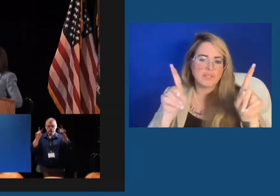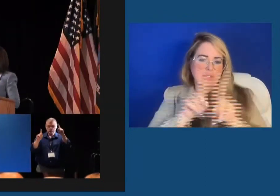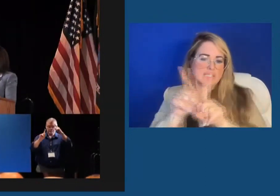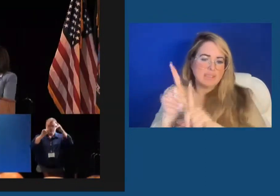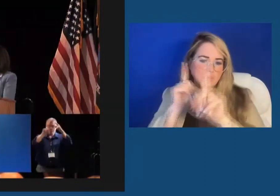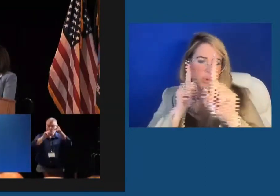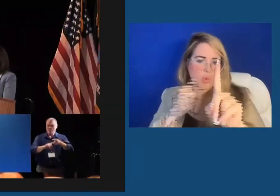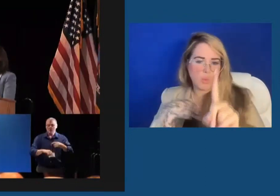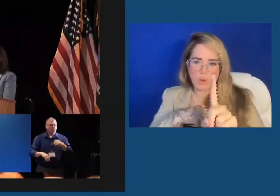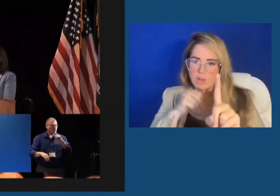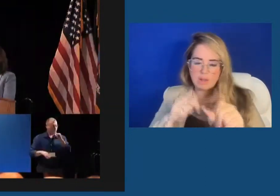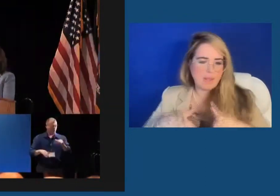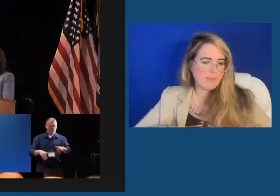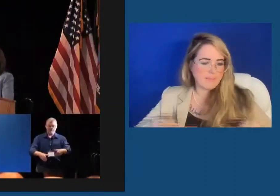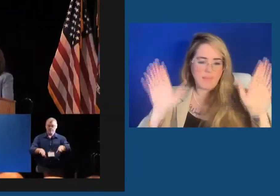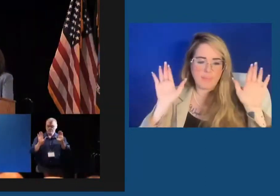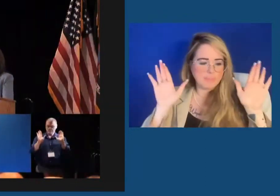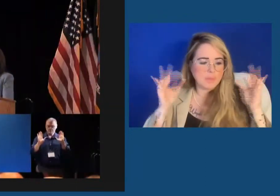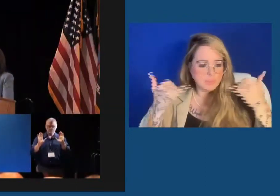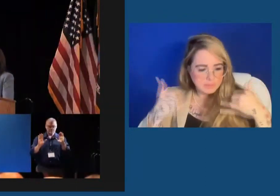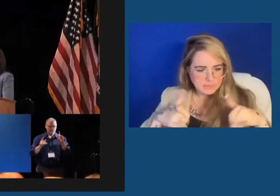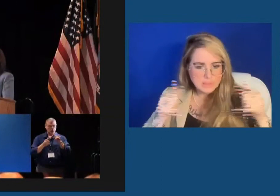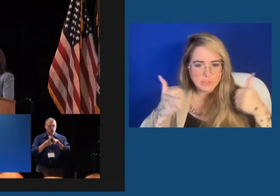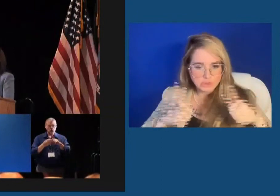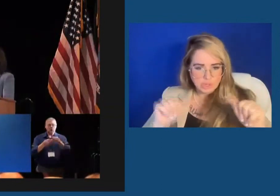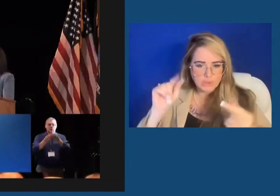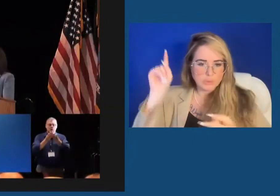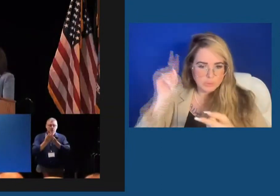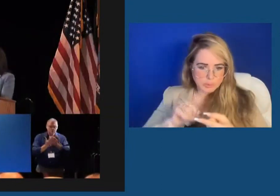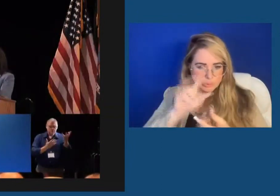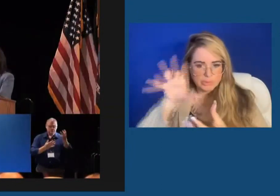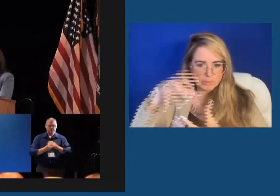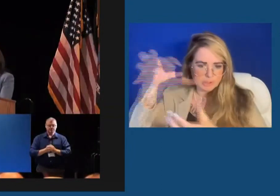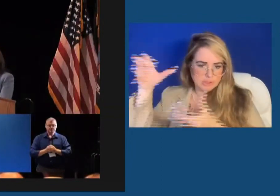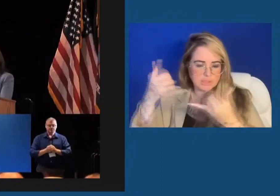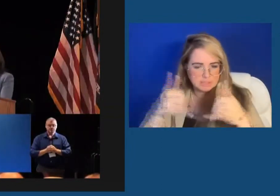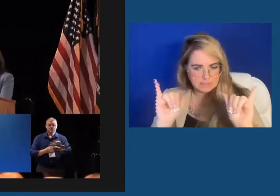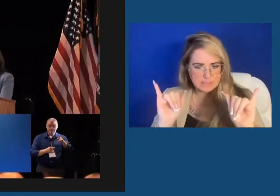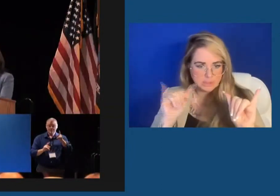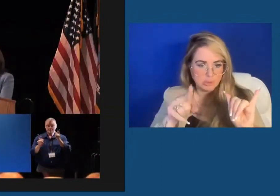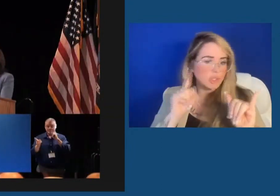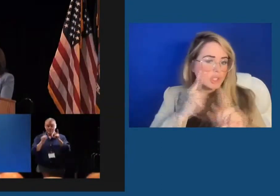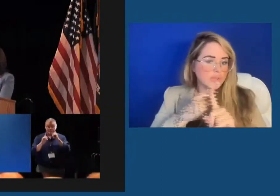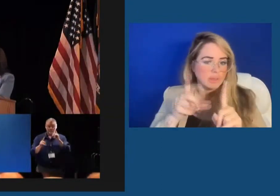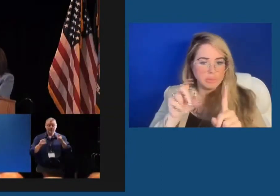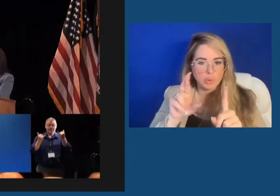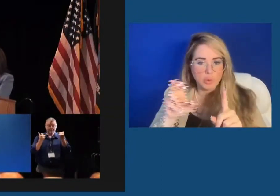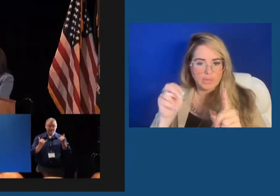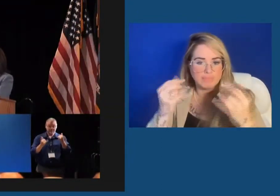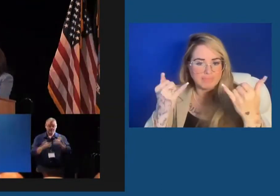not letting up our efforts to reduce emissions. And so you heard from Doreen, we've now, despite all this, had the